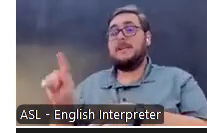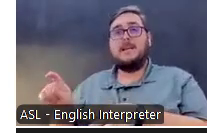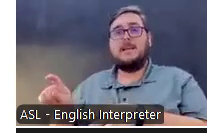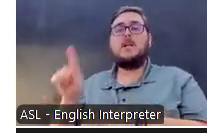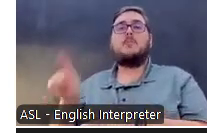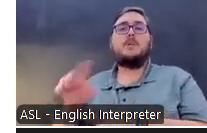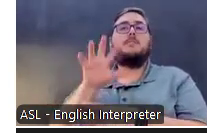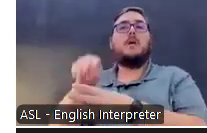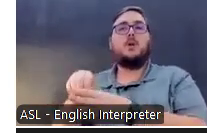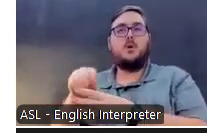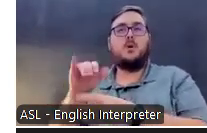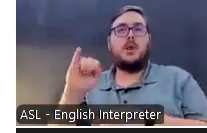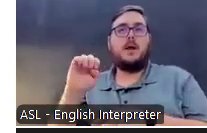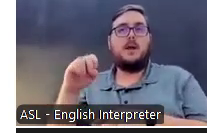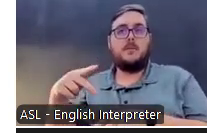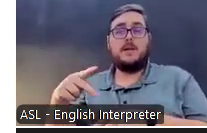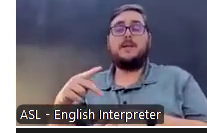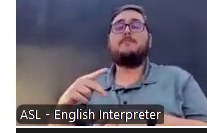talk about this process.